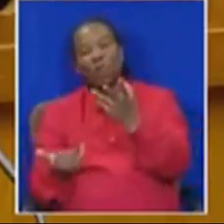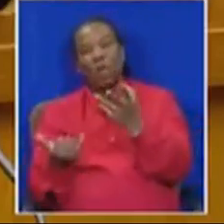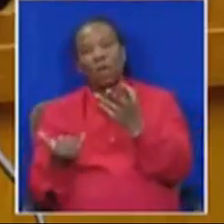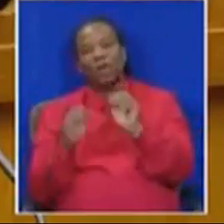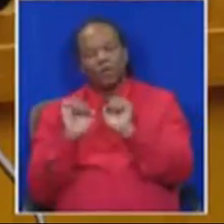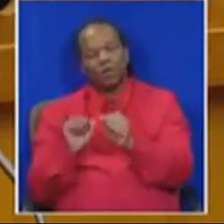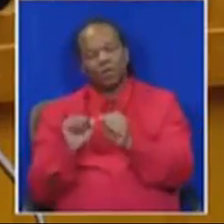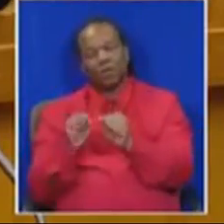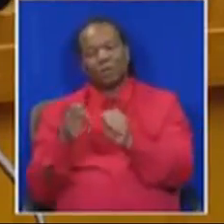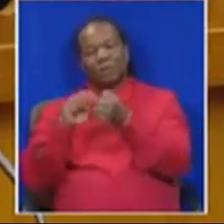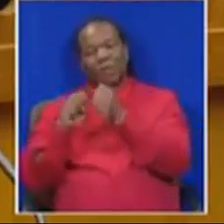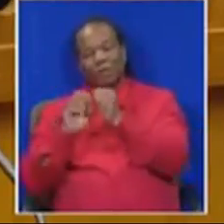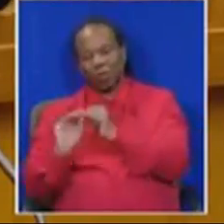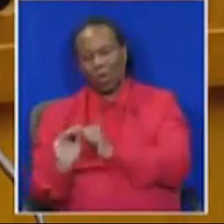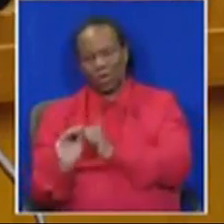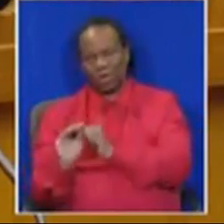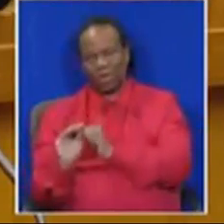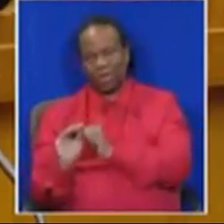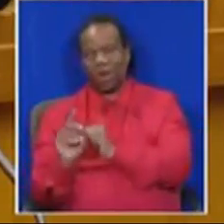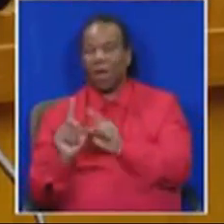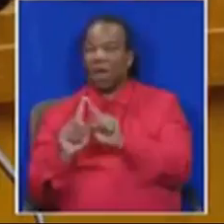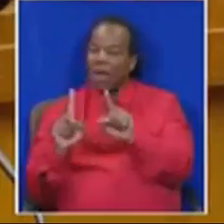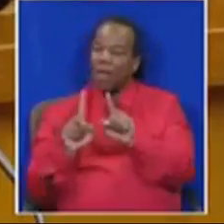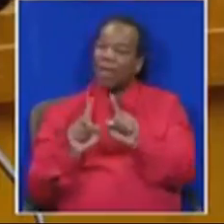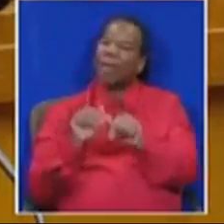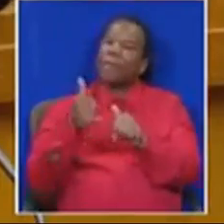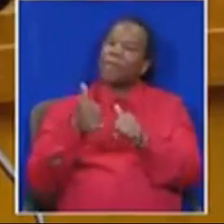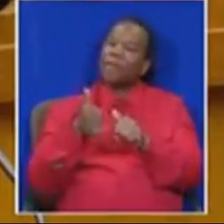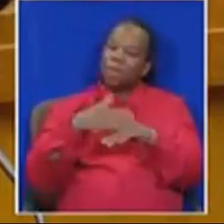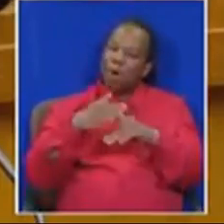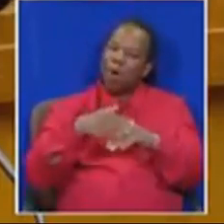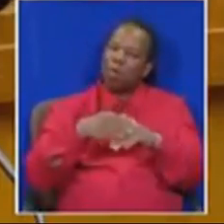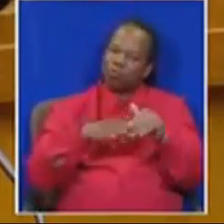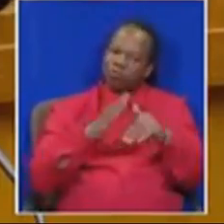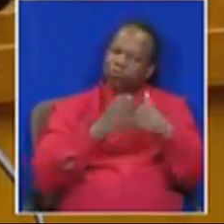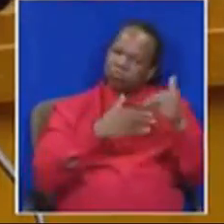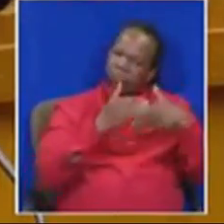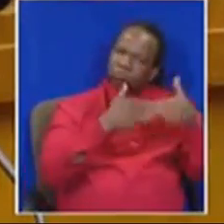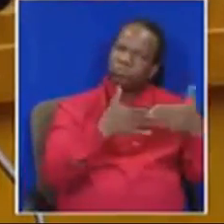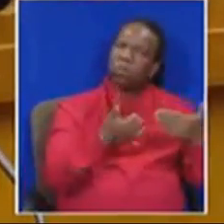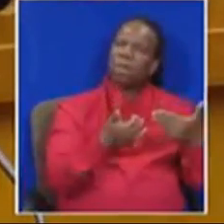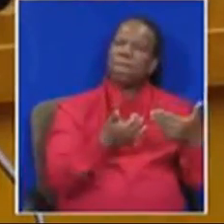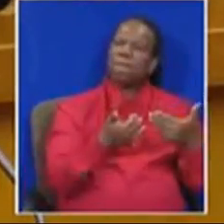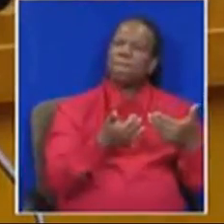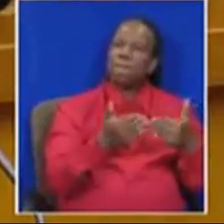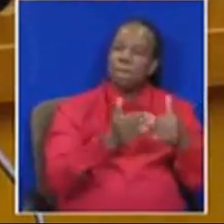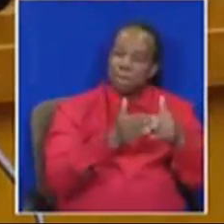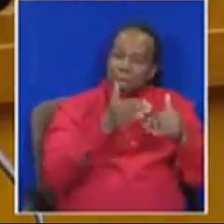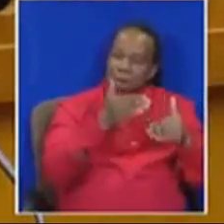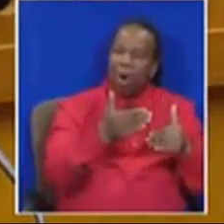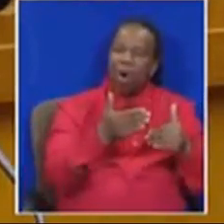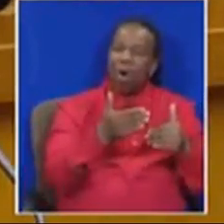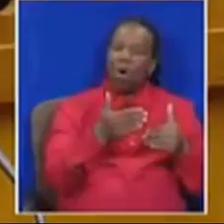we face and accelerate progress in building a more prosperous and